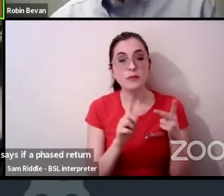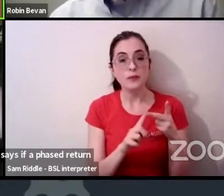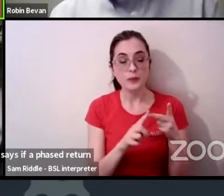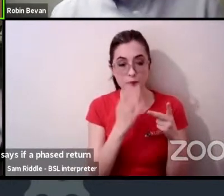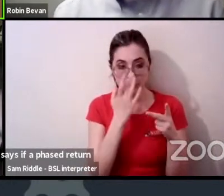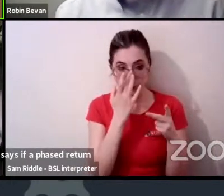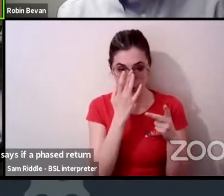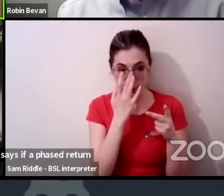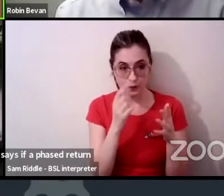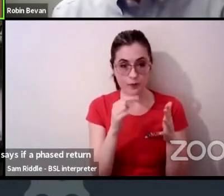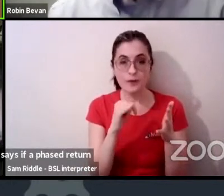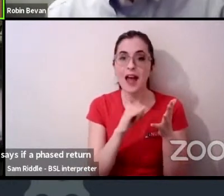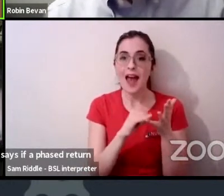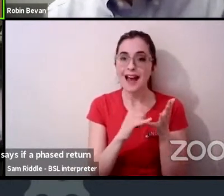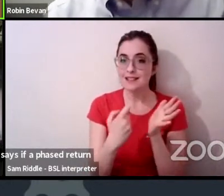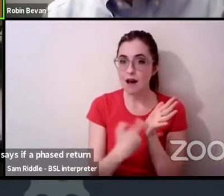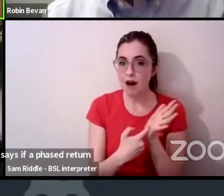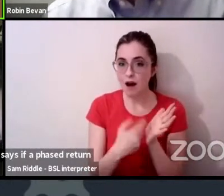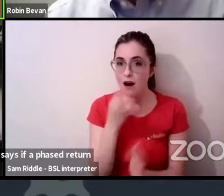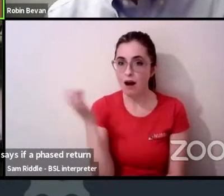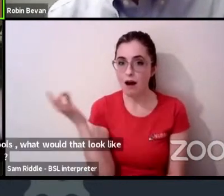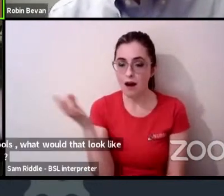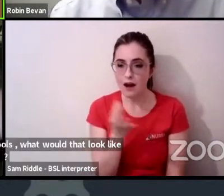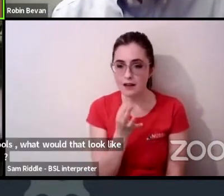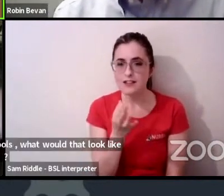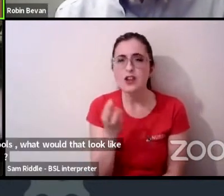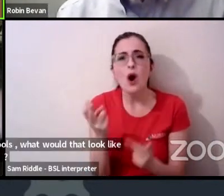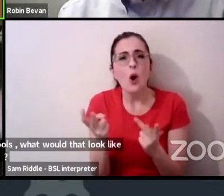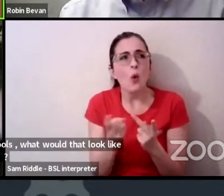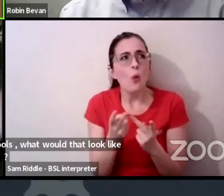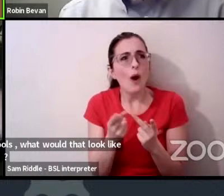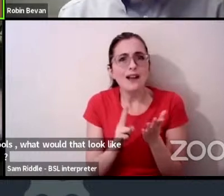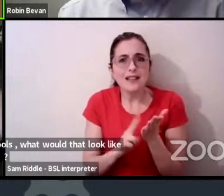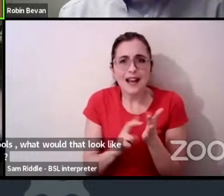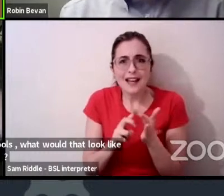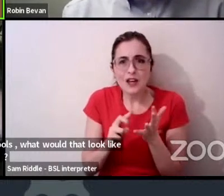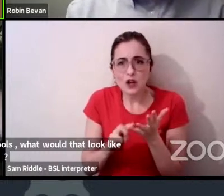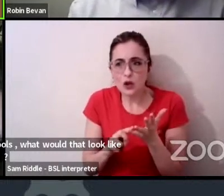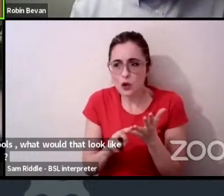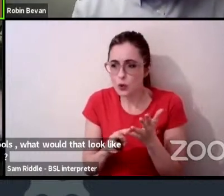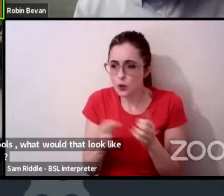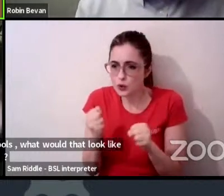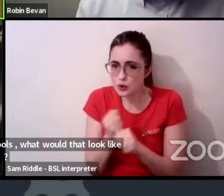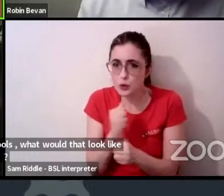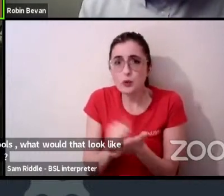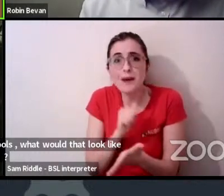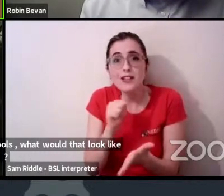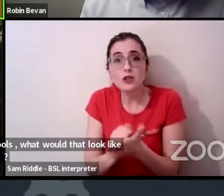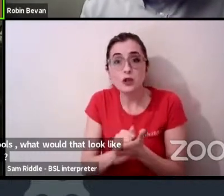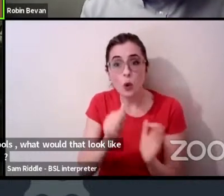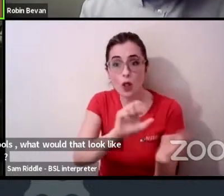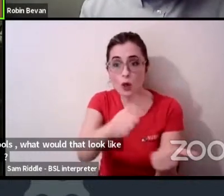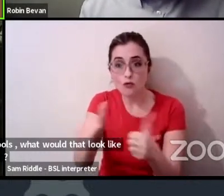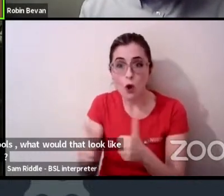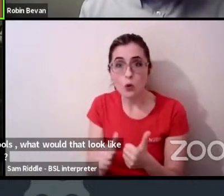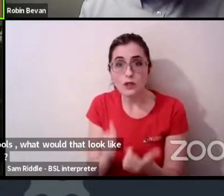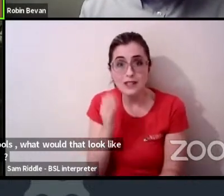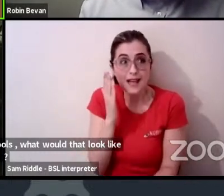from SR. What else can the NEU do to ensure that rotas happen? So this is